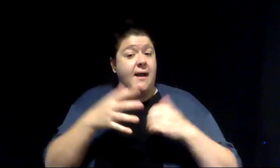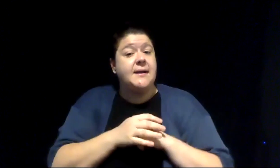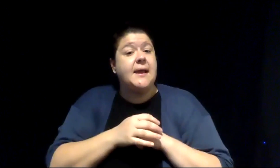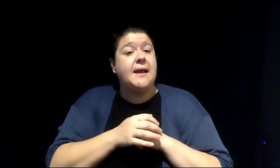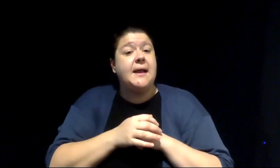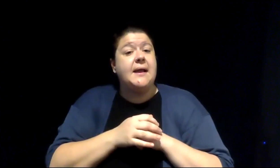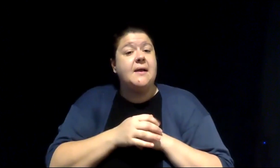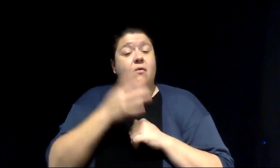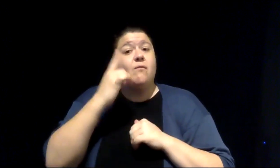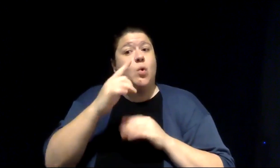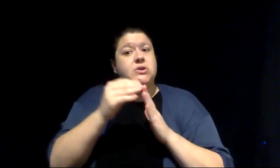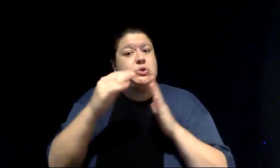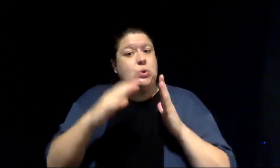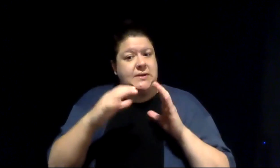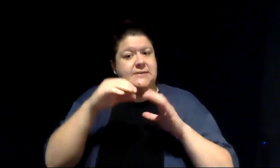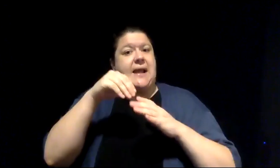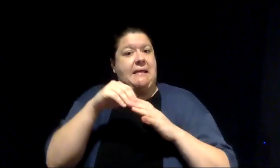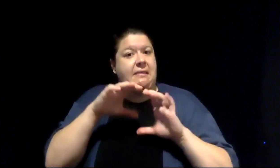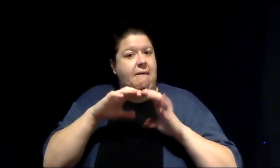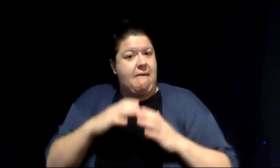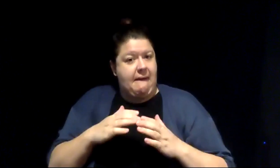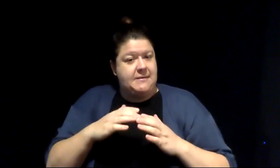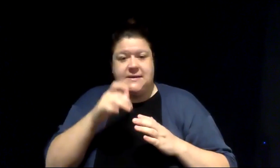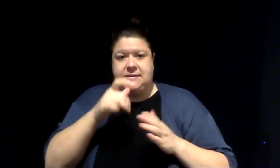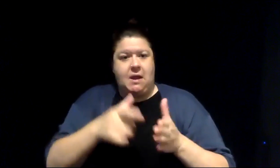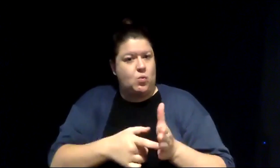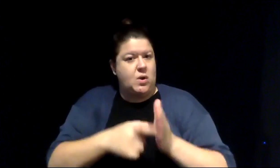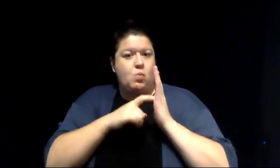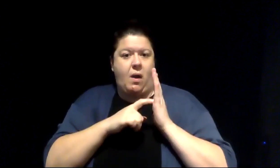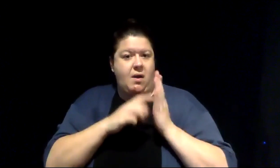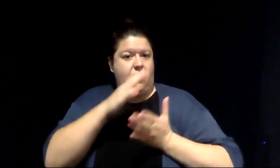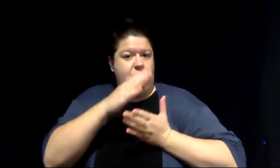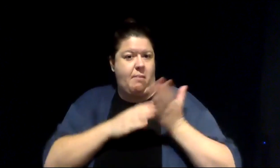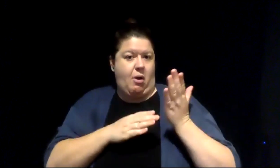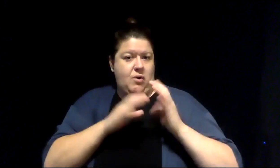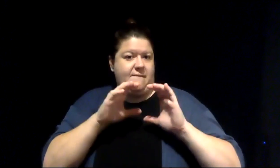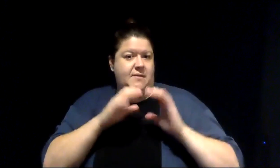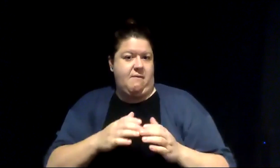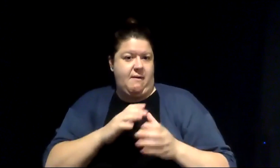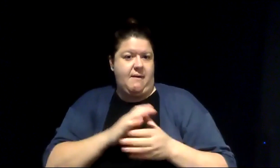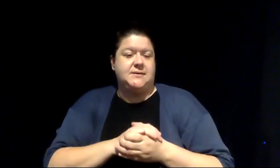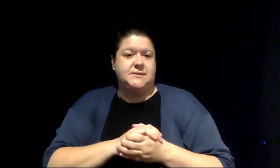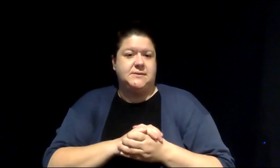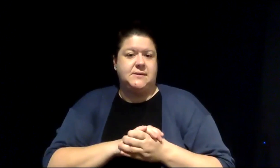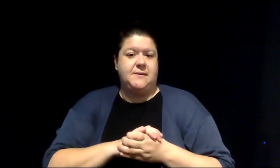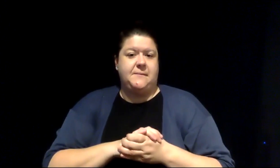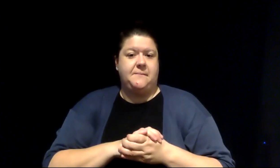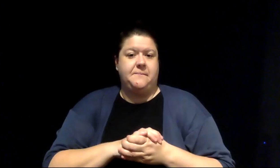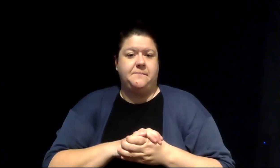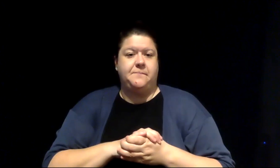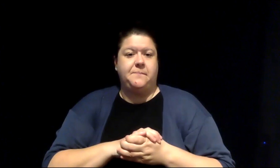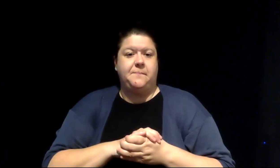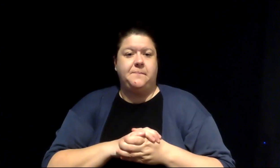in the class, and it's not a required part of the class. So